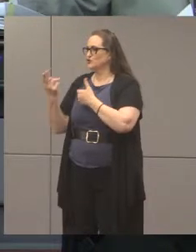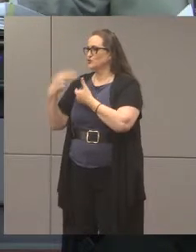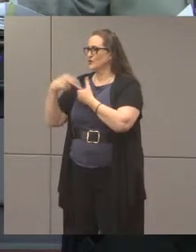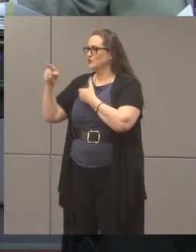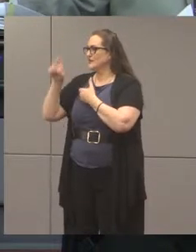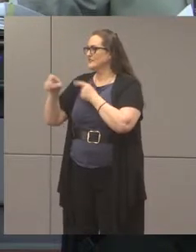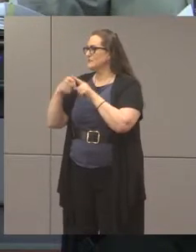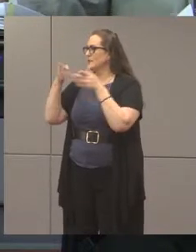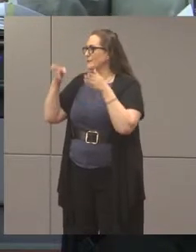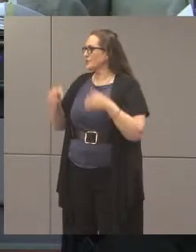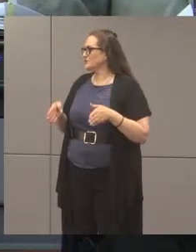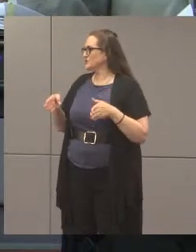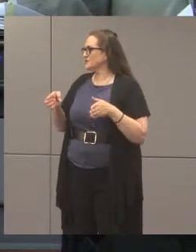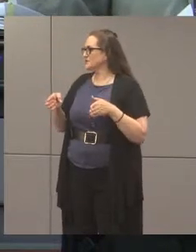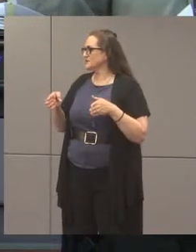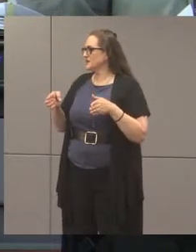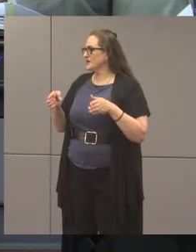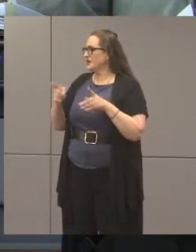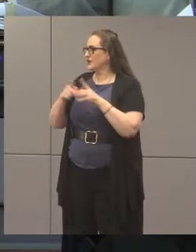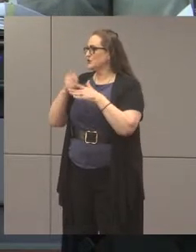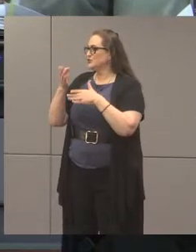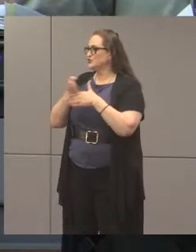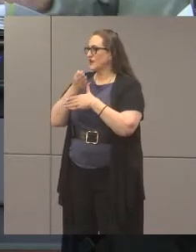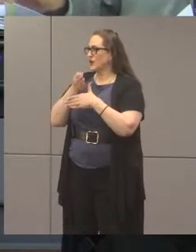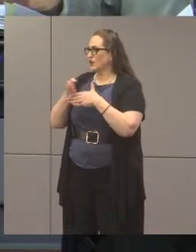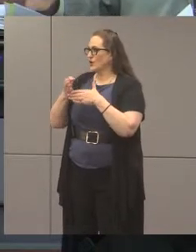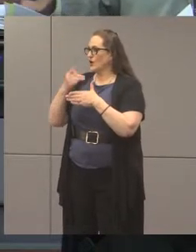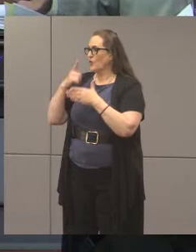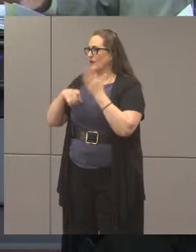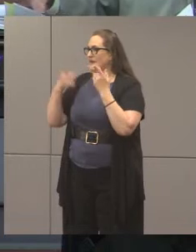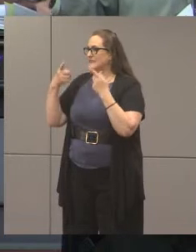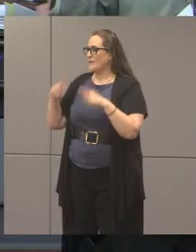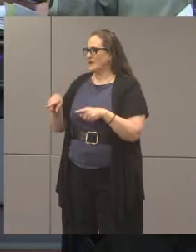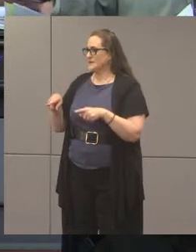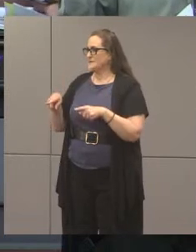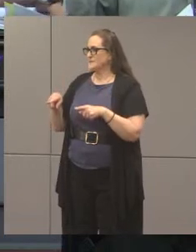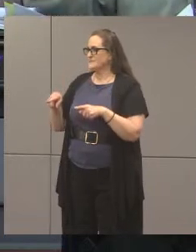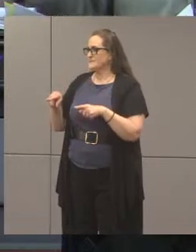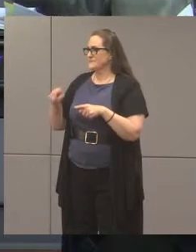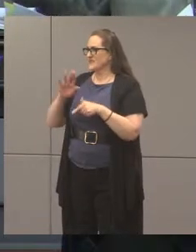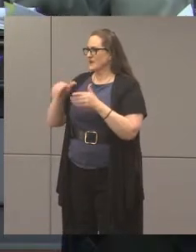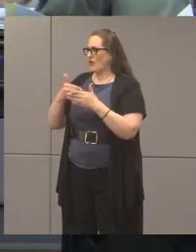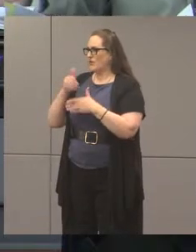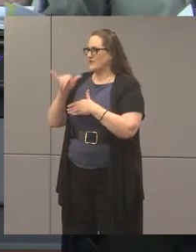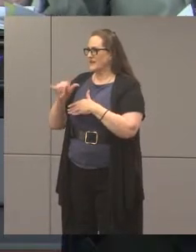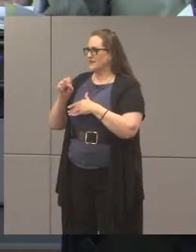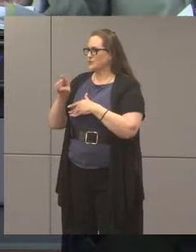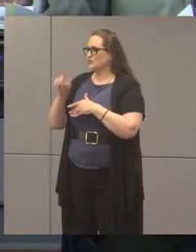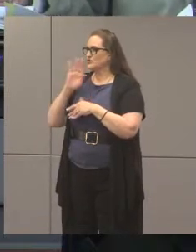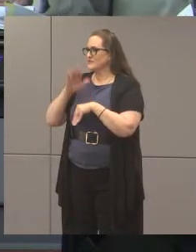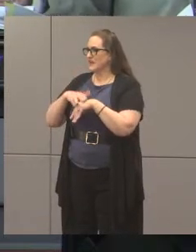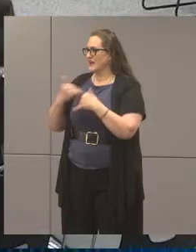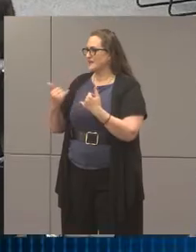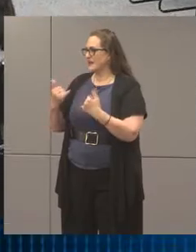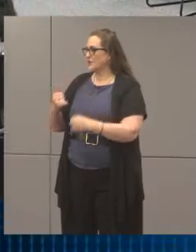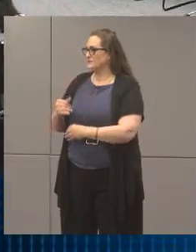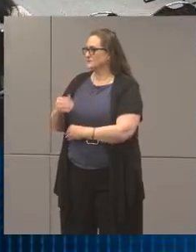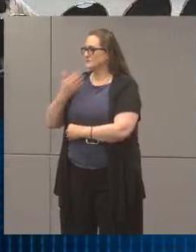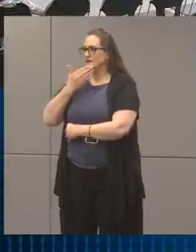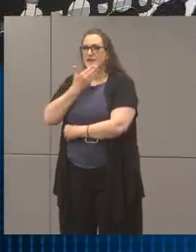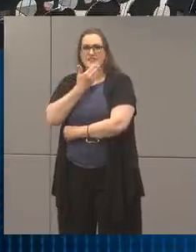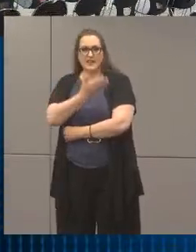the one to share what has happened and all of that. So she's on now. Okay, thank